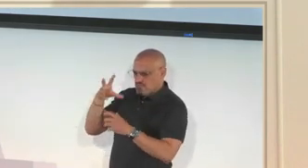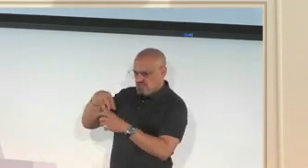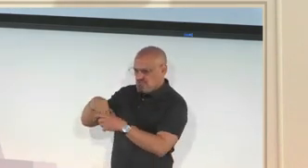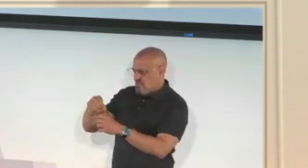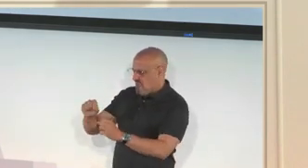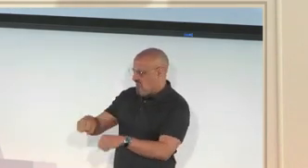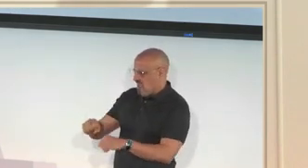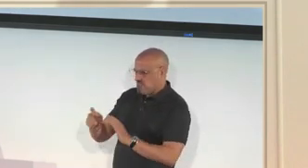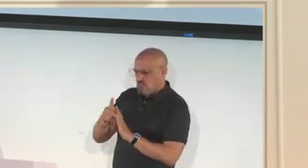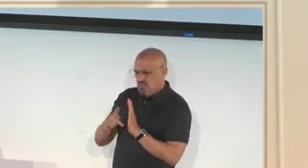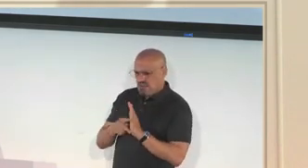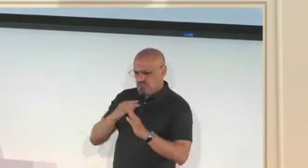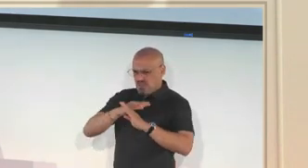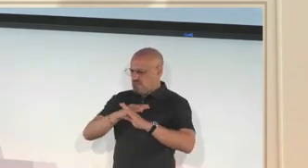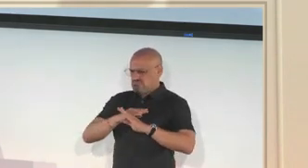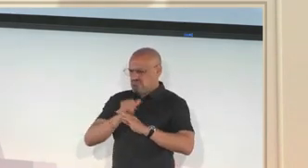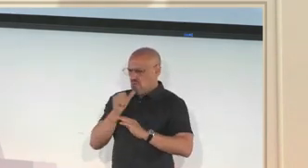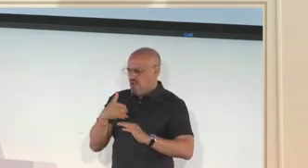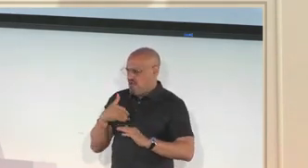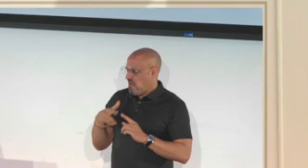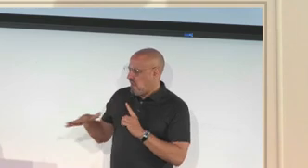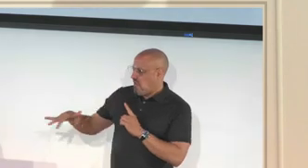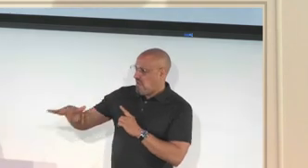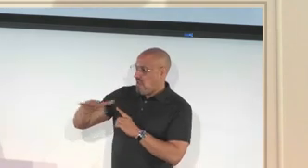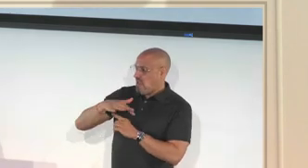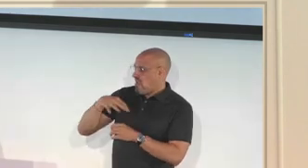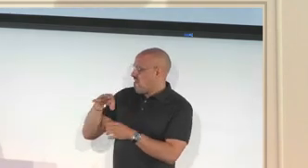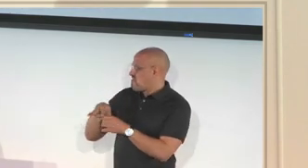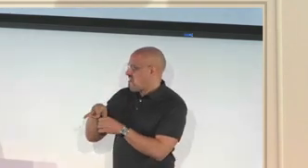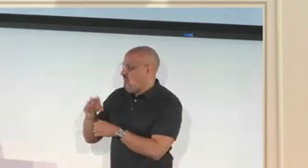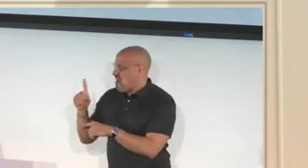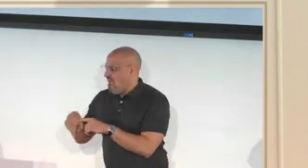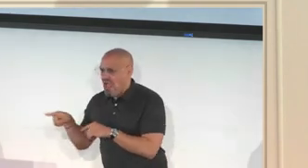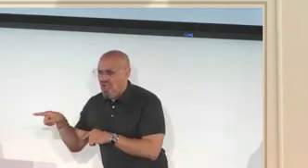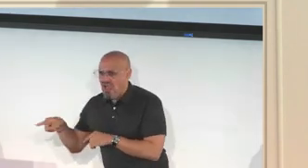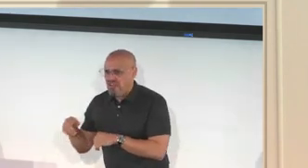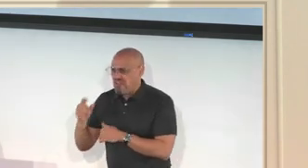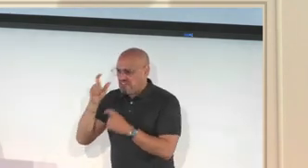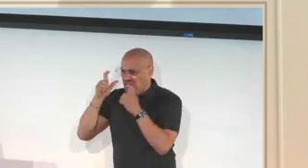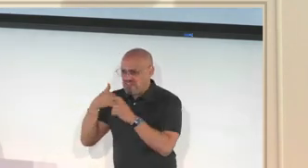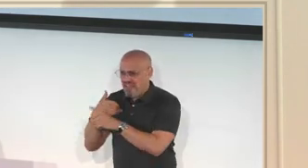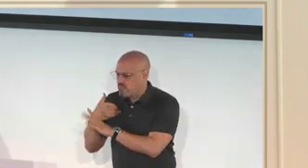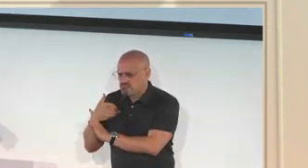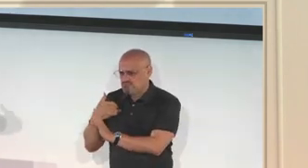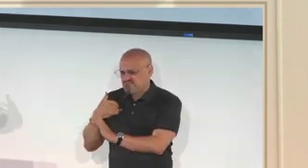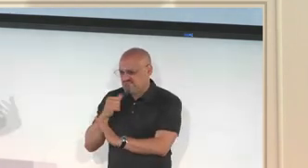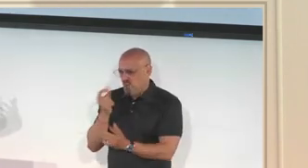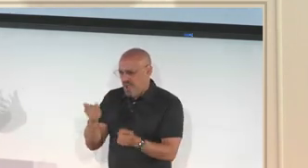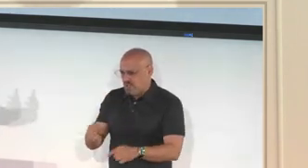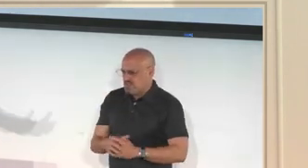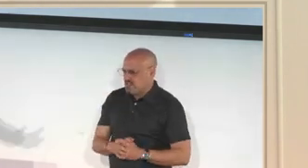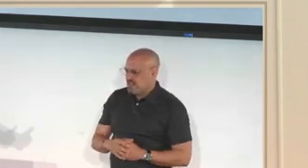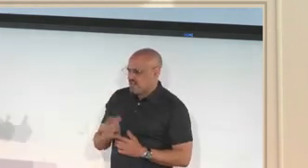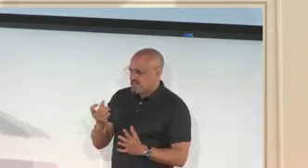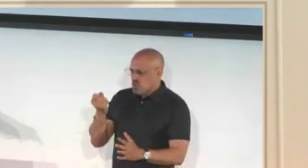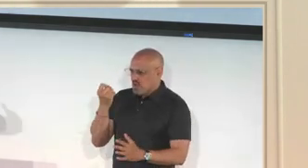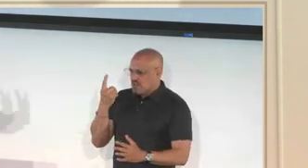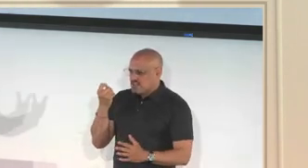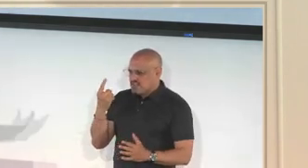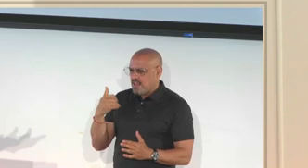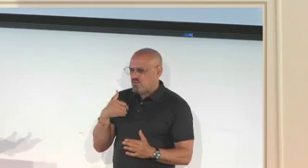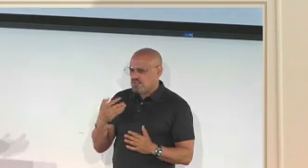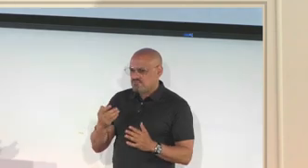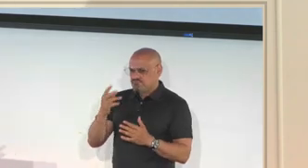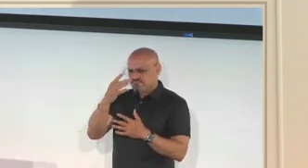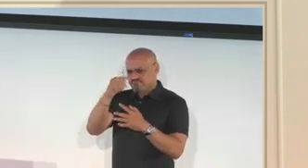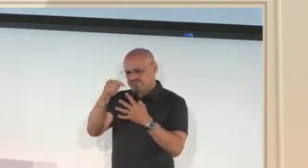go, you know, our laws are around them. They're not allowed to vote, things like that. So we have a understanding of removing